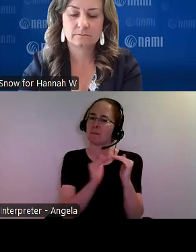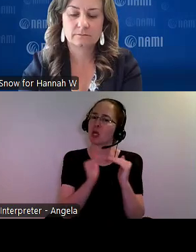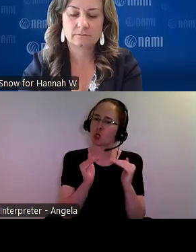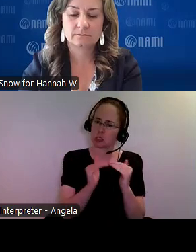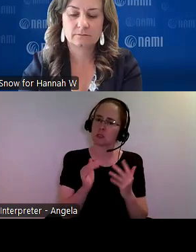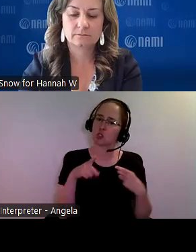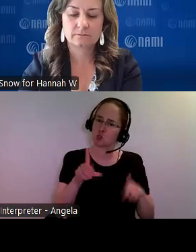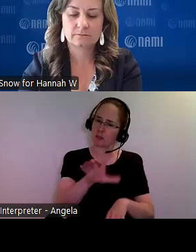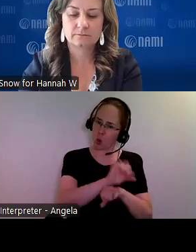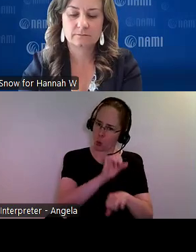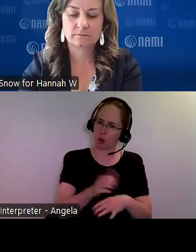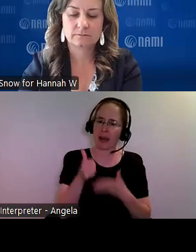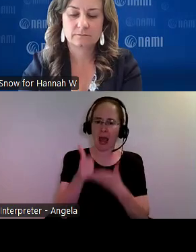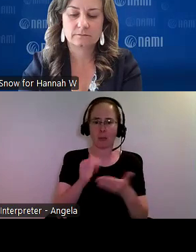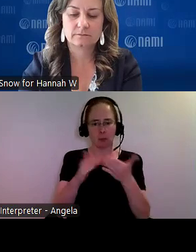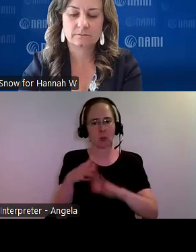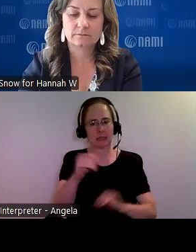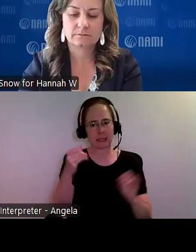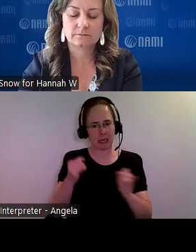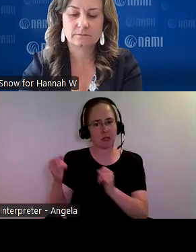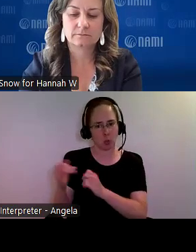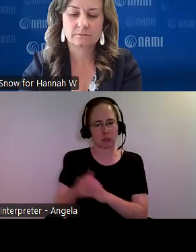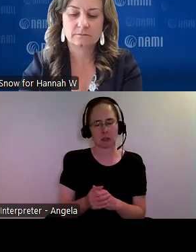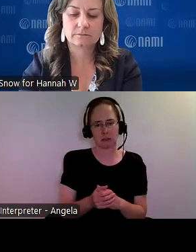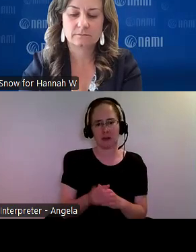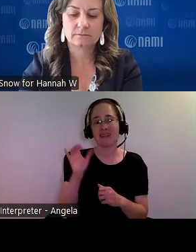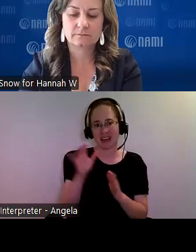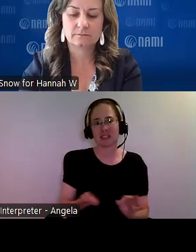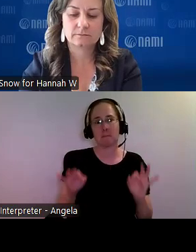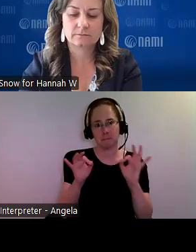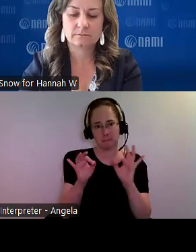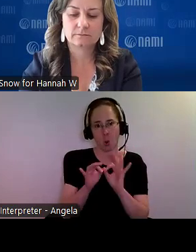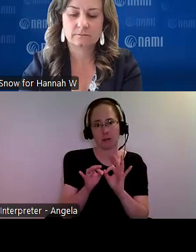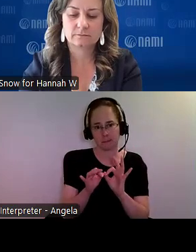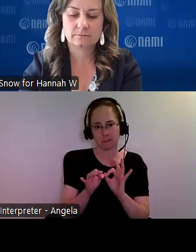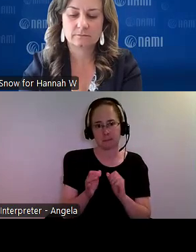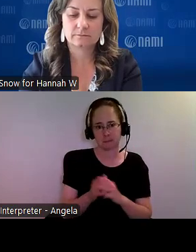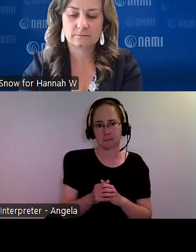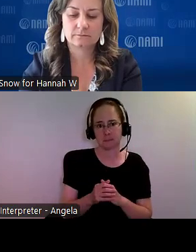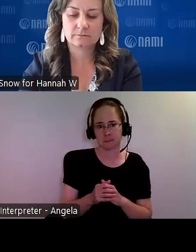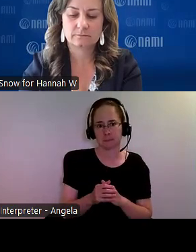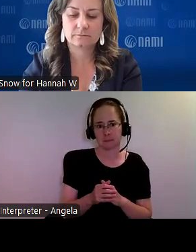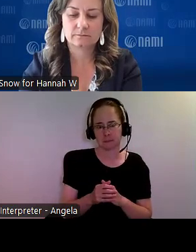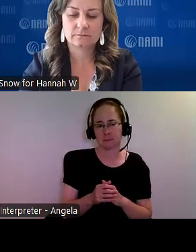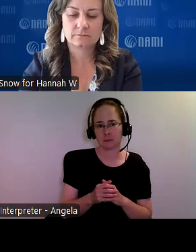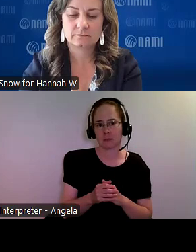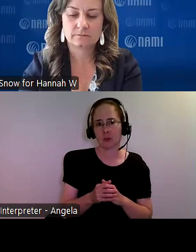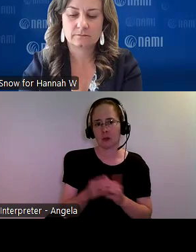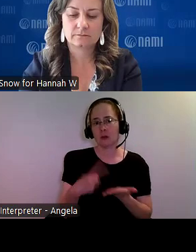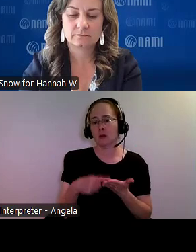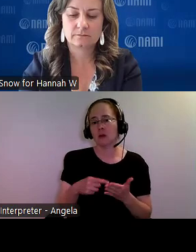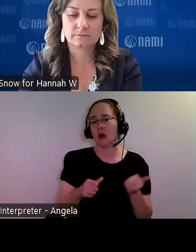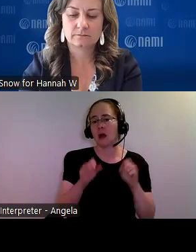and helping communities and individuals. And so I think that's important for us to look at. That certainly talks about the employee